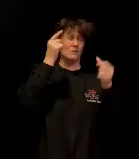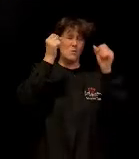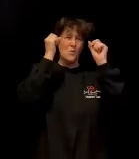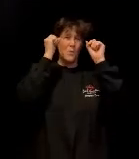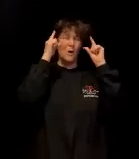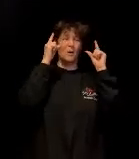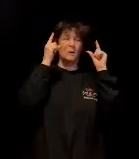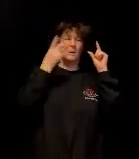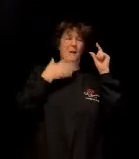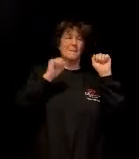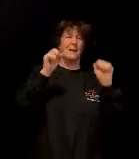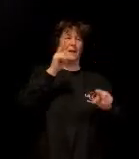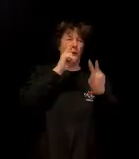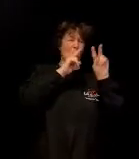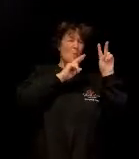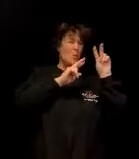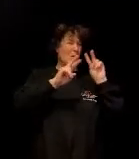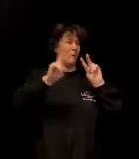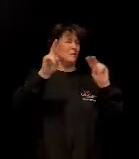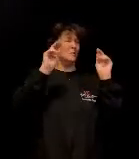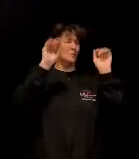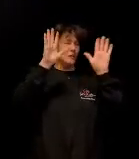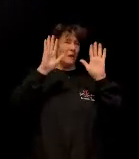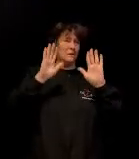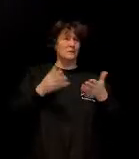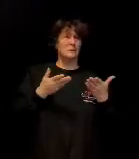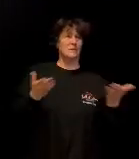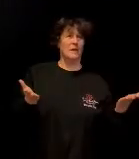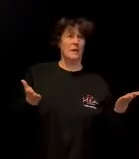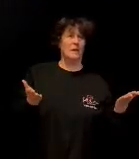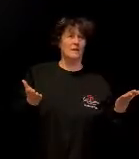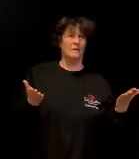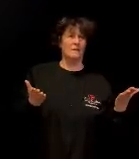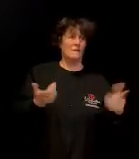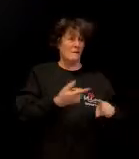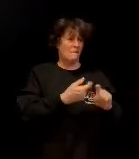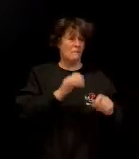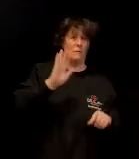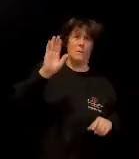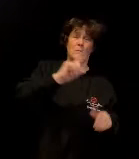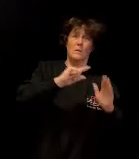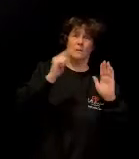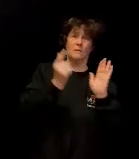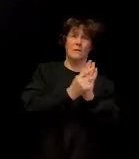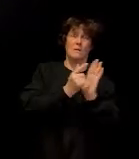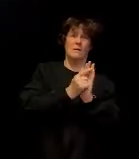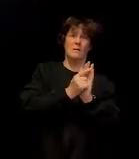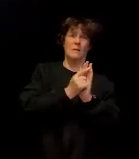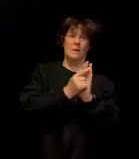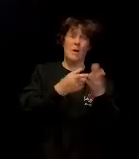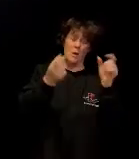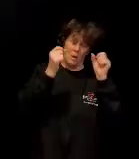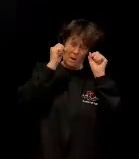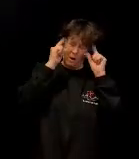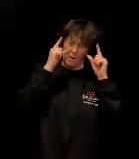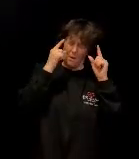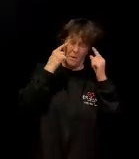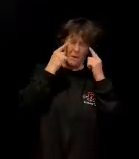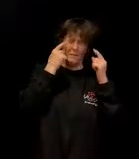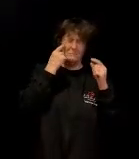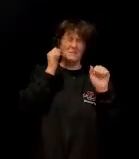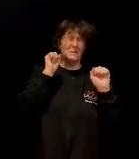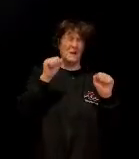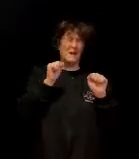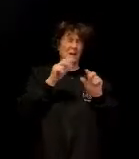I may behold wondrous things out of thy law. Open thou mine eyes, Lord, that I may